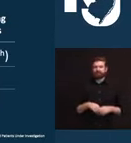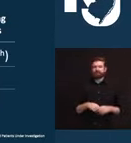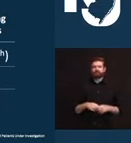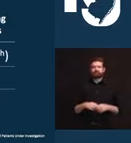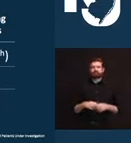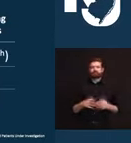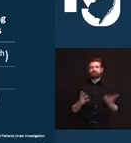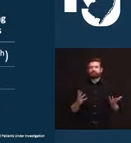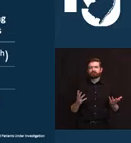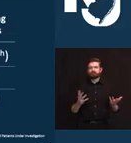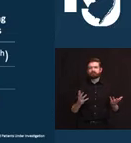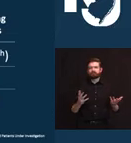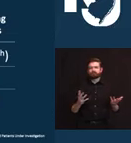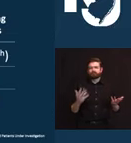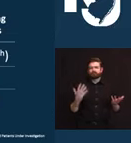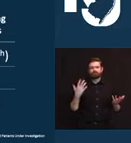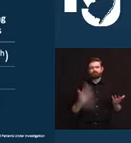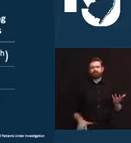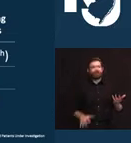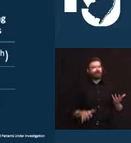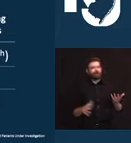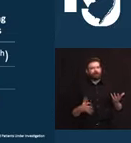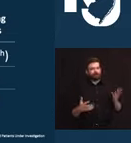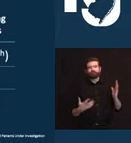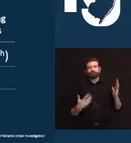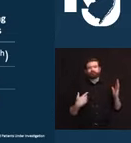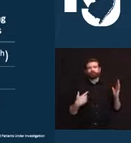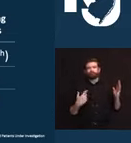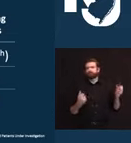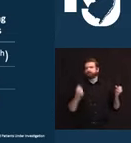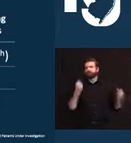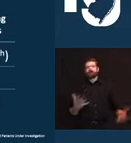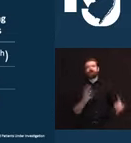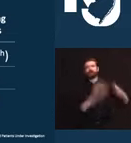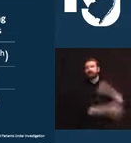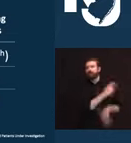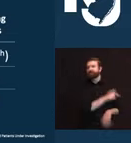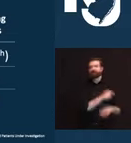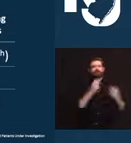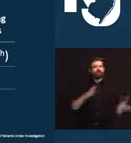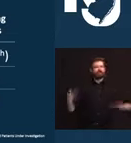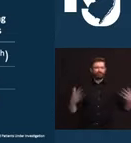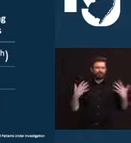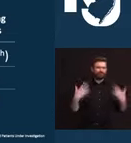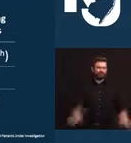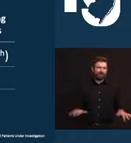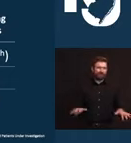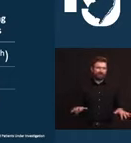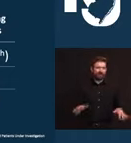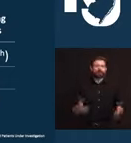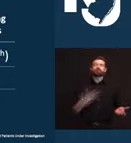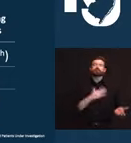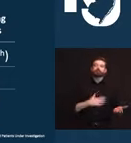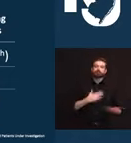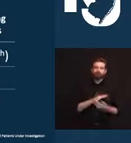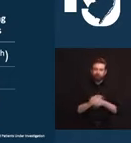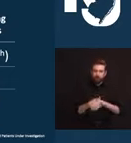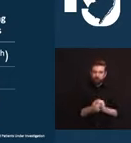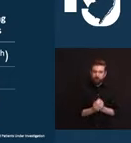we still must keep social distancing, wearing face coverings, washing our hands with soap and water, cleaning surfaces with